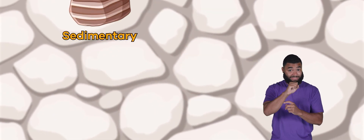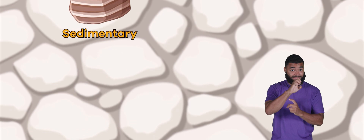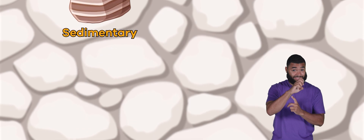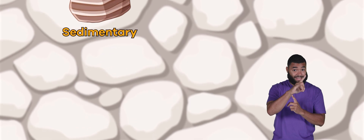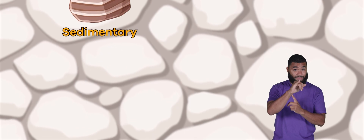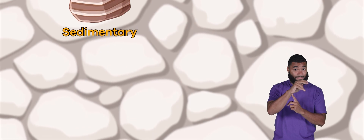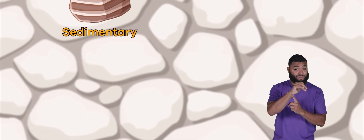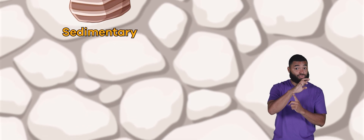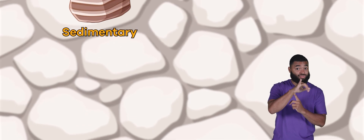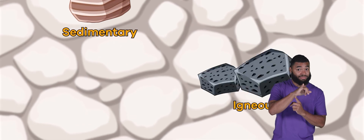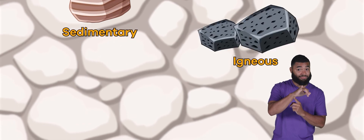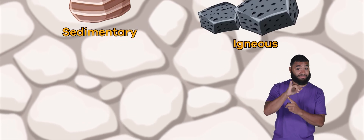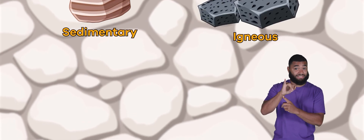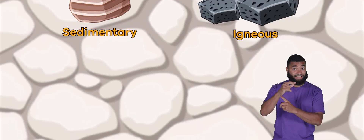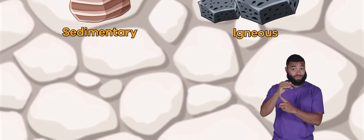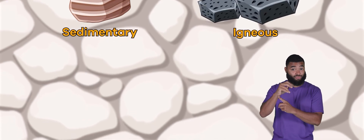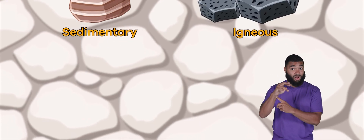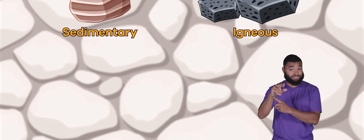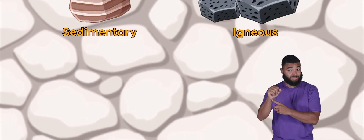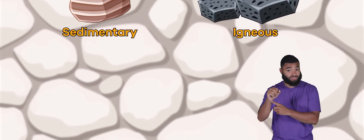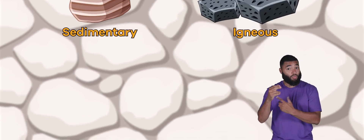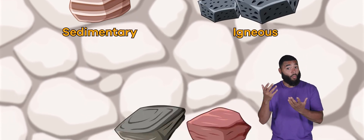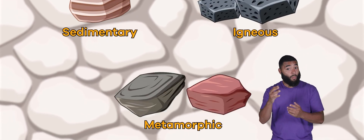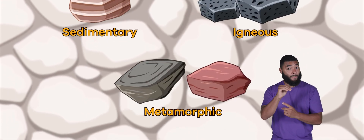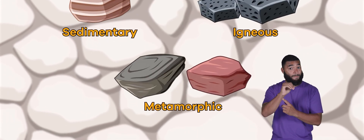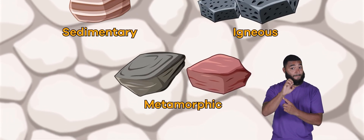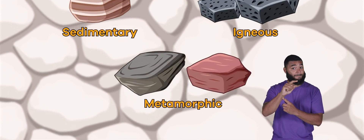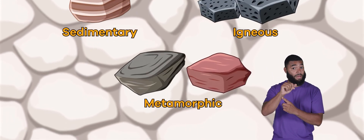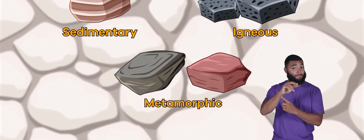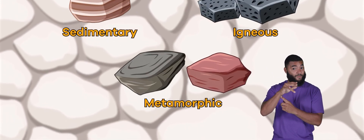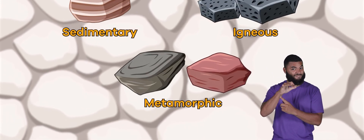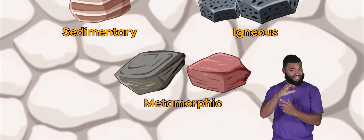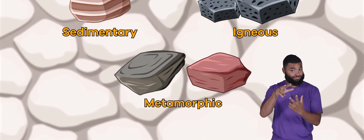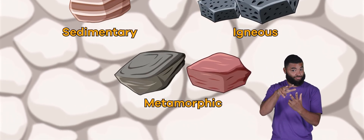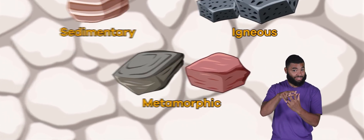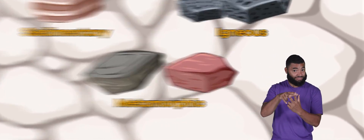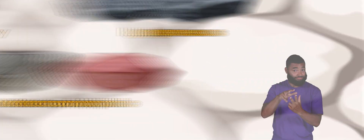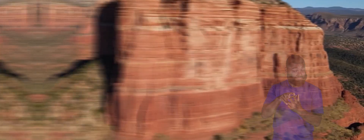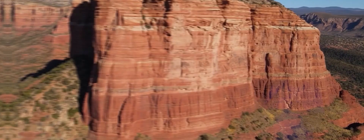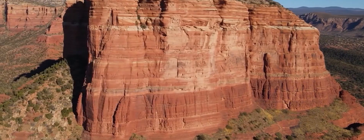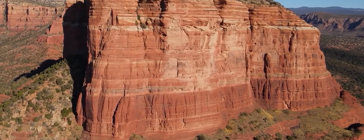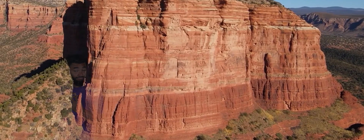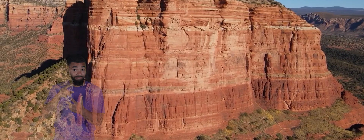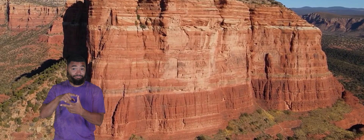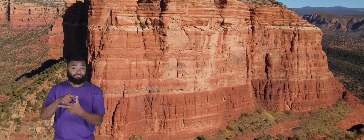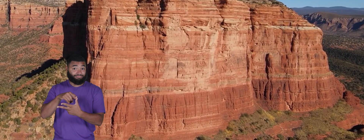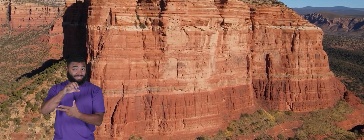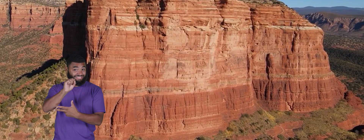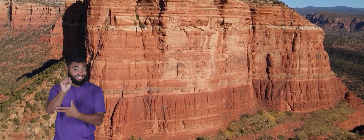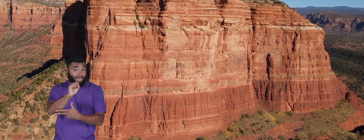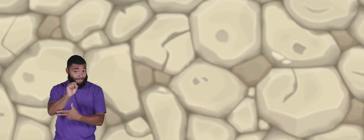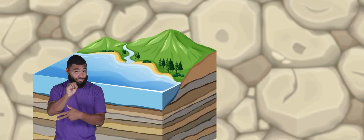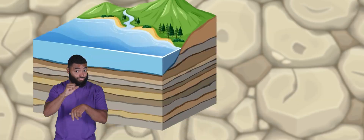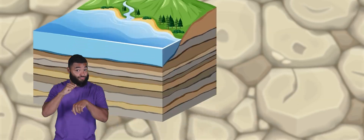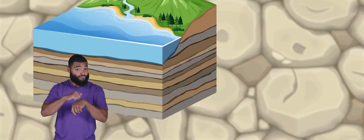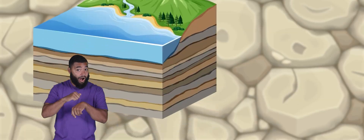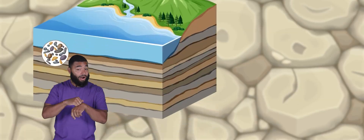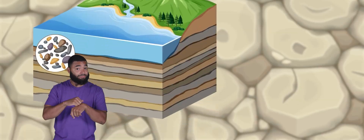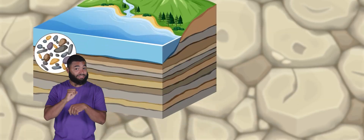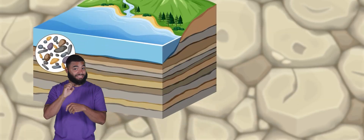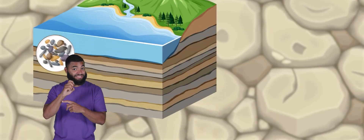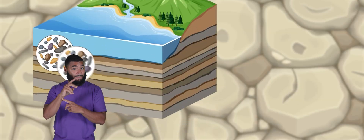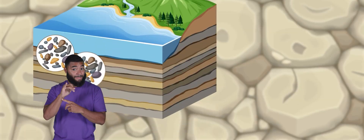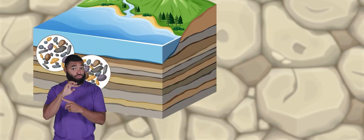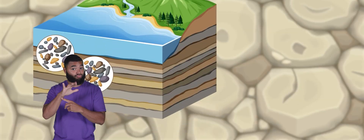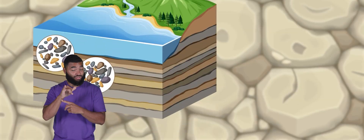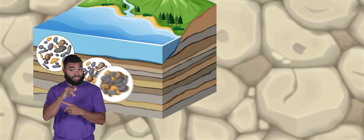sedimentary, igneous, and metamorphic. Sedimentary rocks are formed